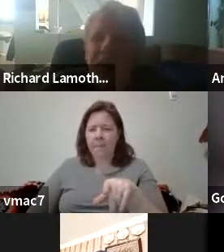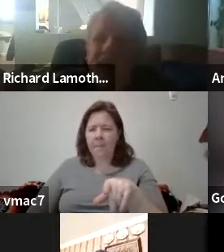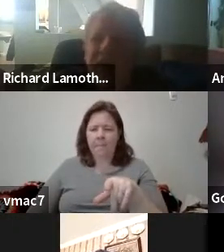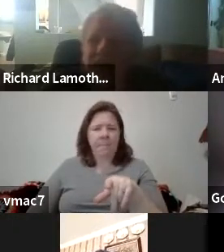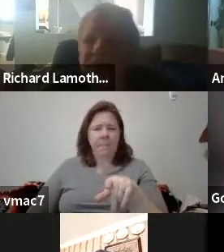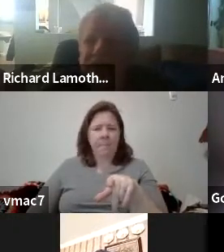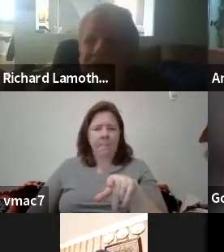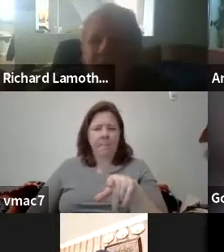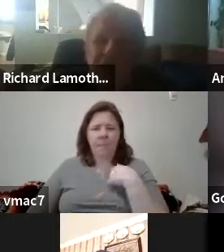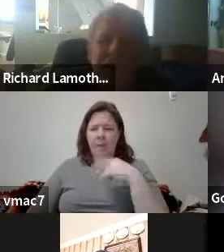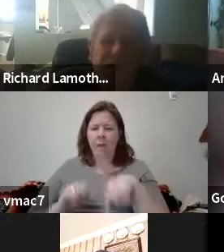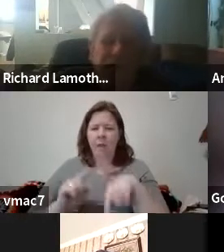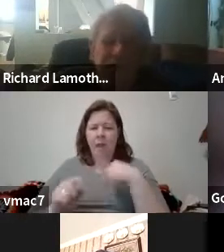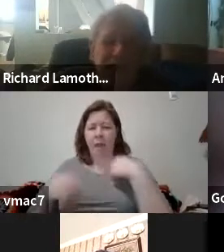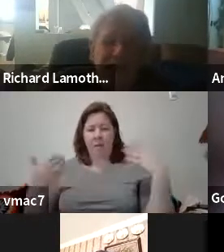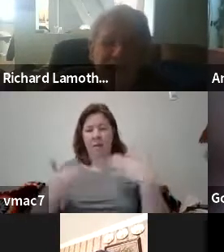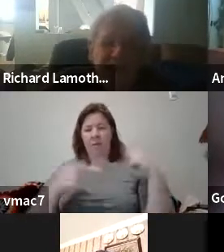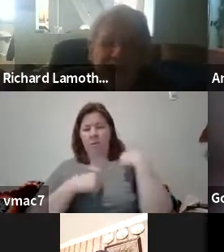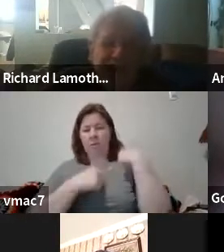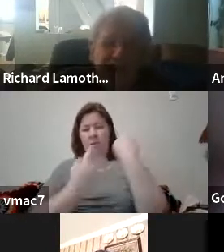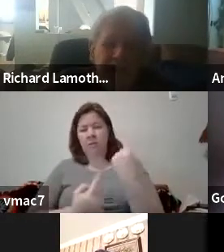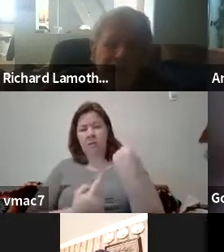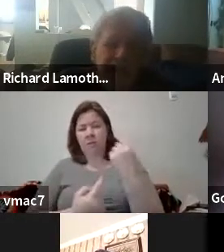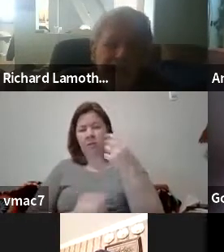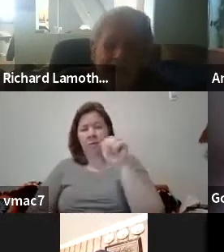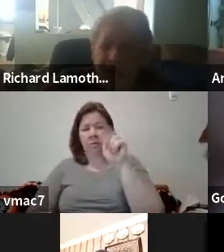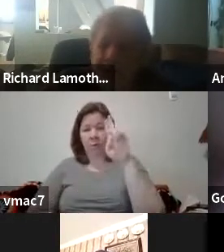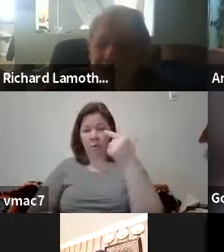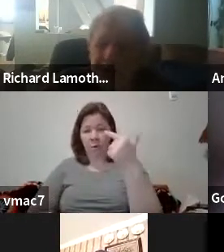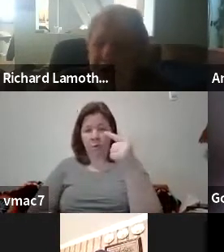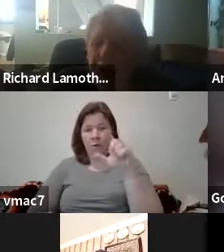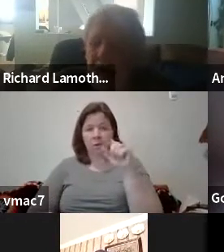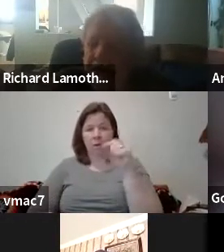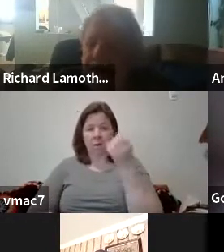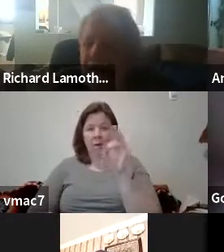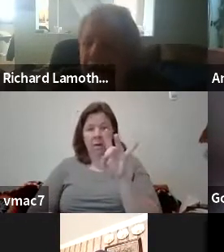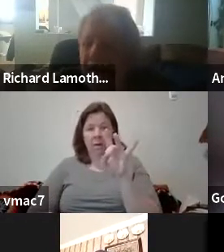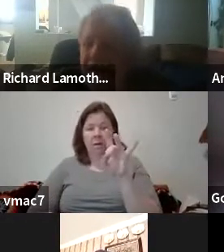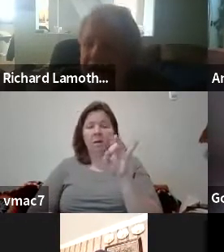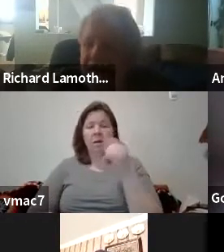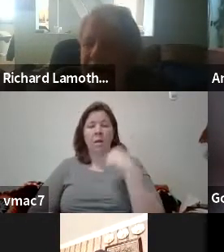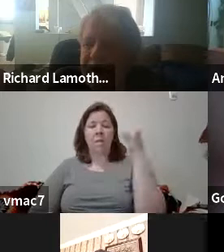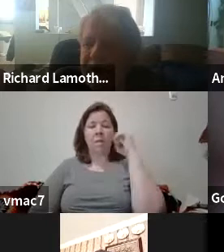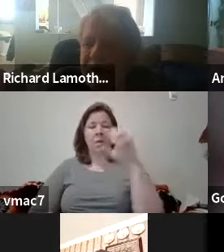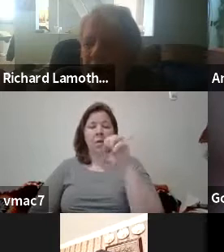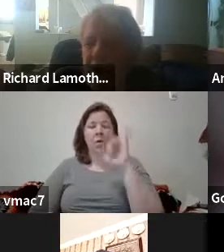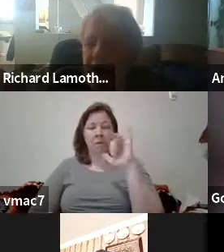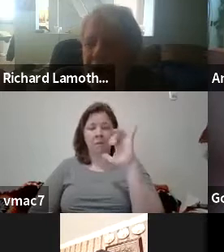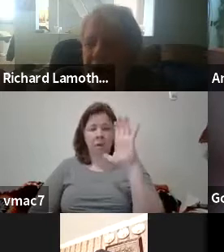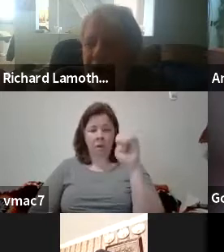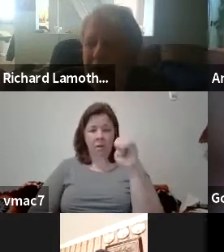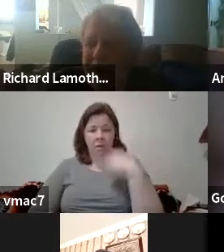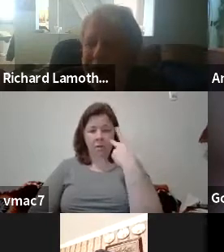I've been in here since August 2018, and I just went in the back office a while ago and I saw